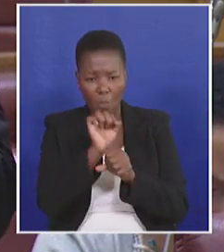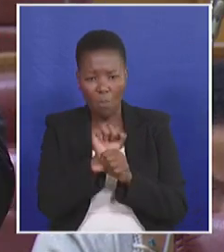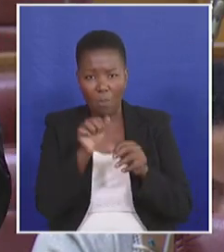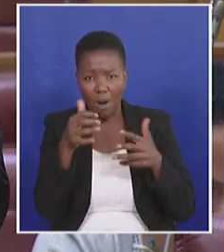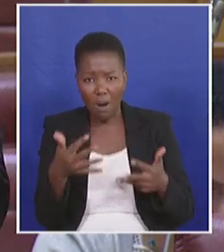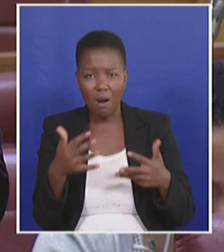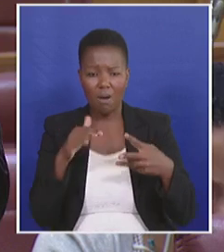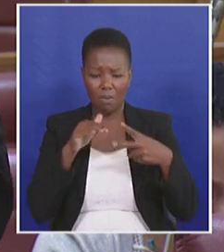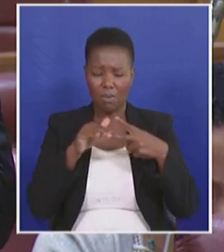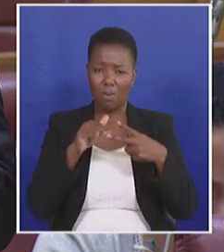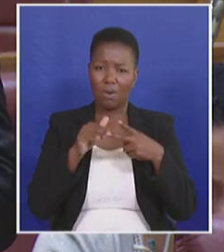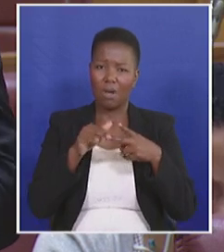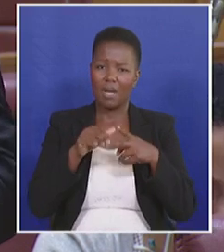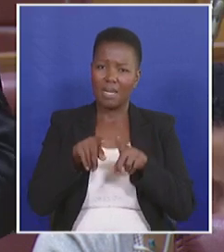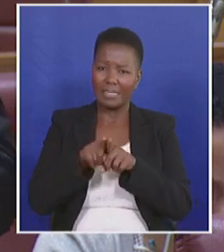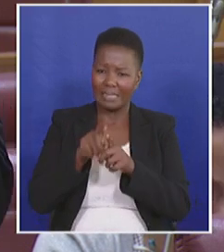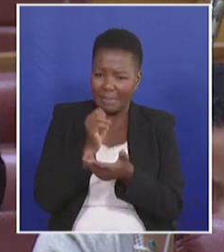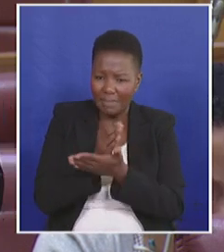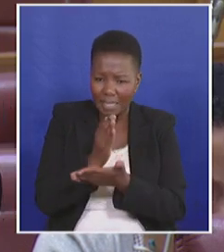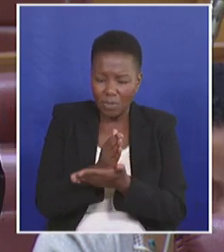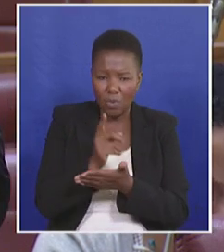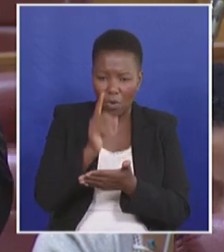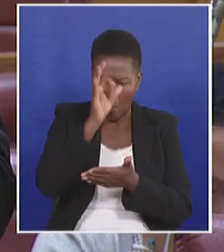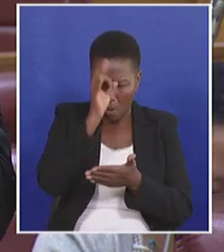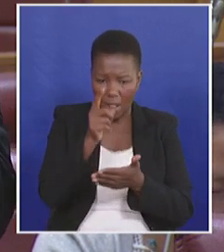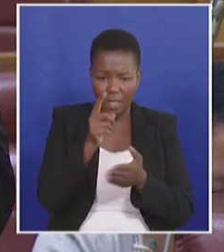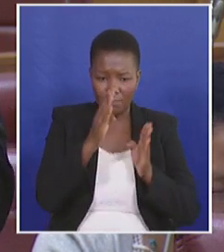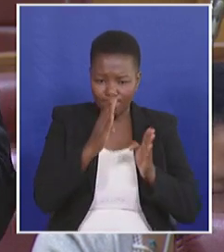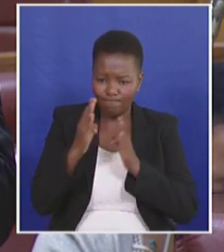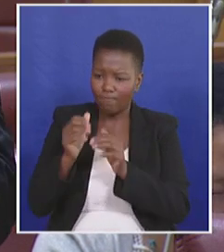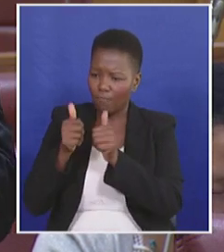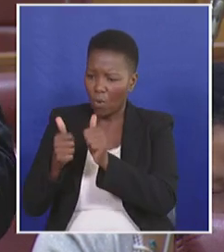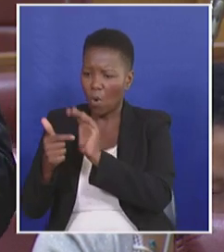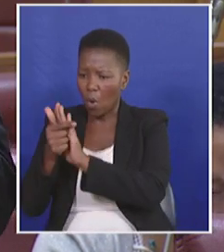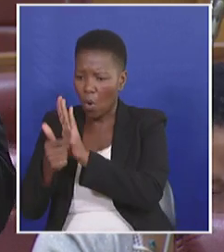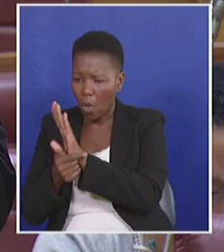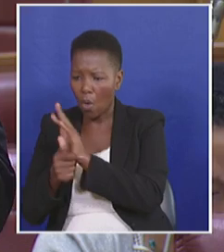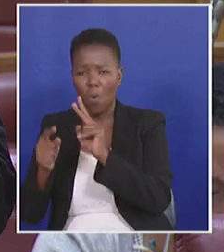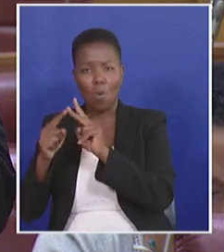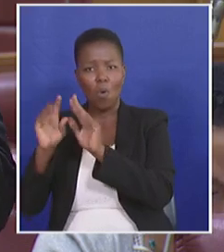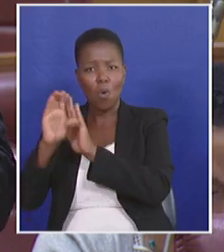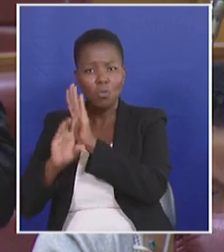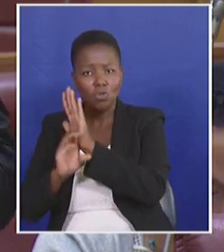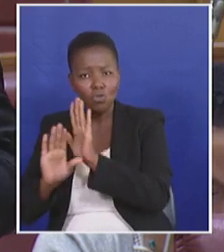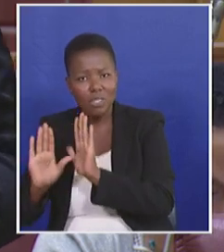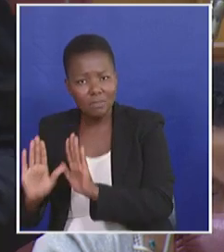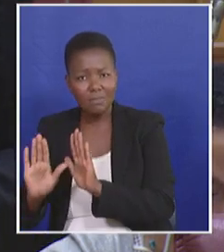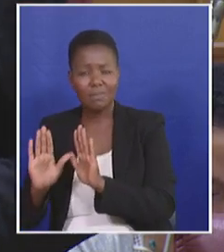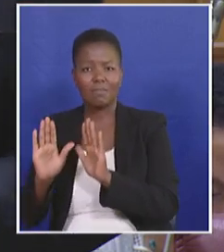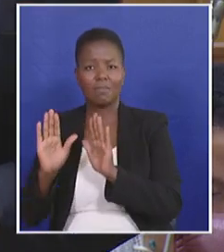that in the methods of policing do uphold the constitutional principles of this country